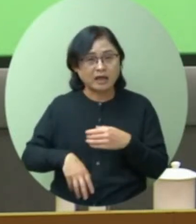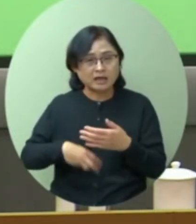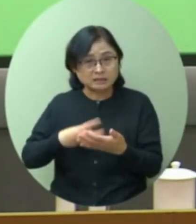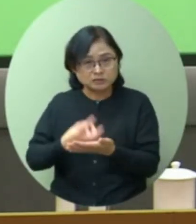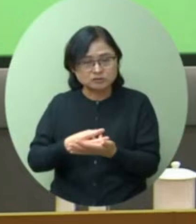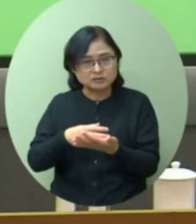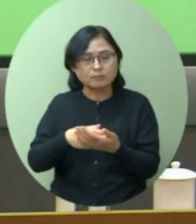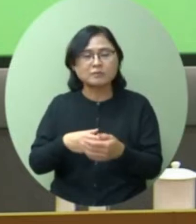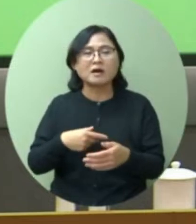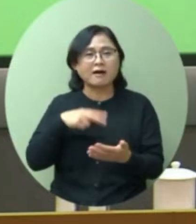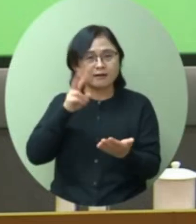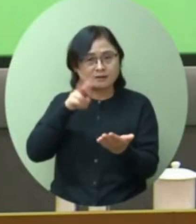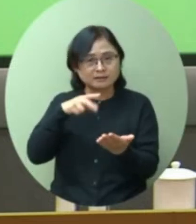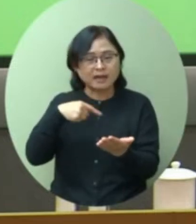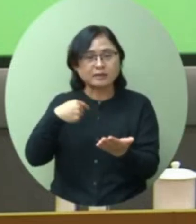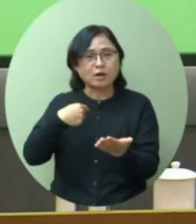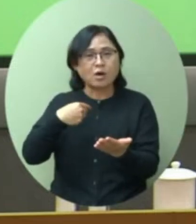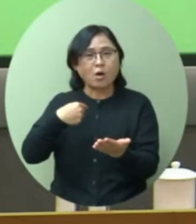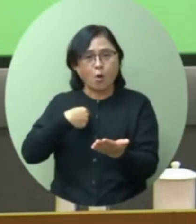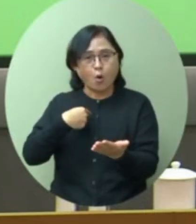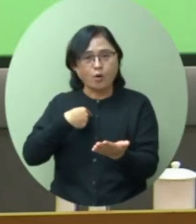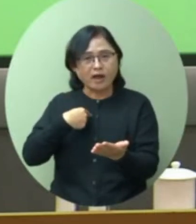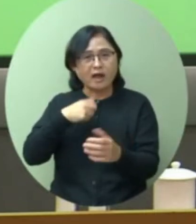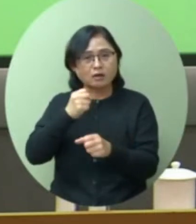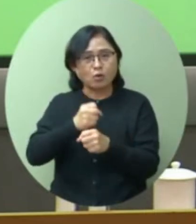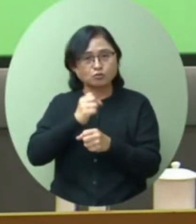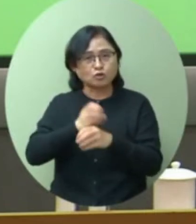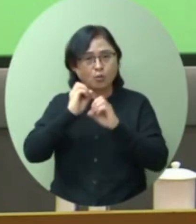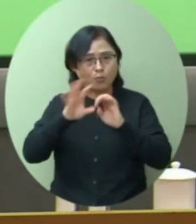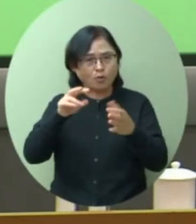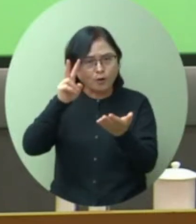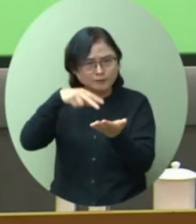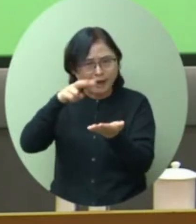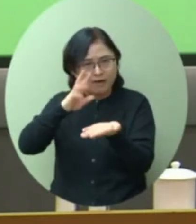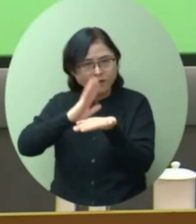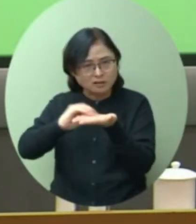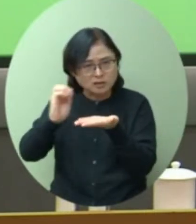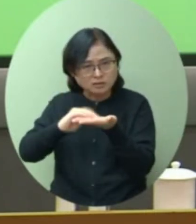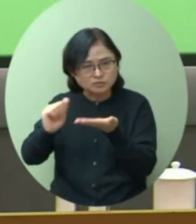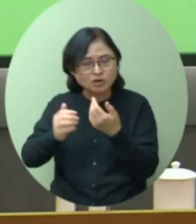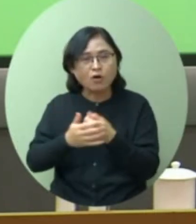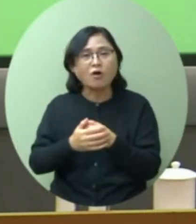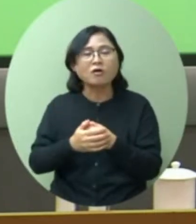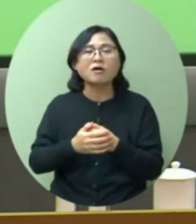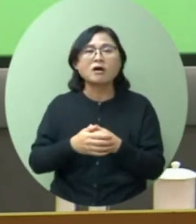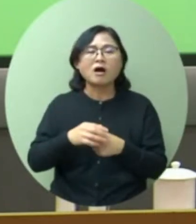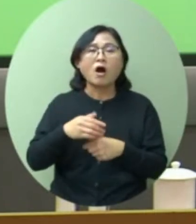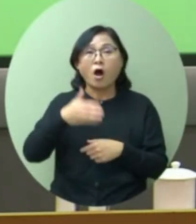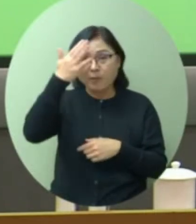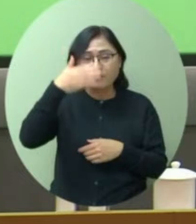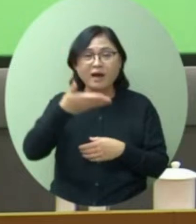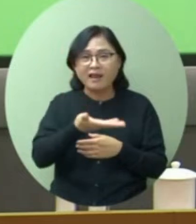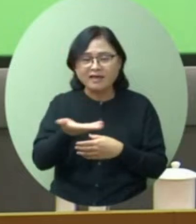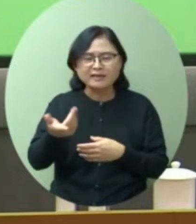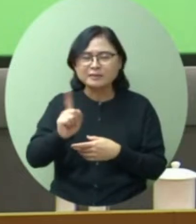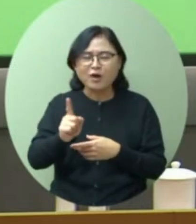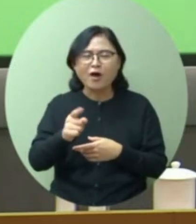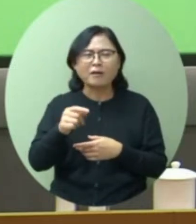understand why all these questions come out, because it is the first day of the release of the document. It has,